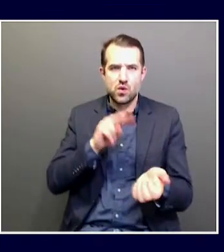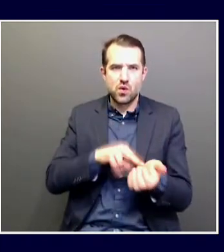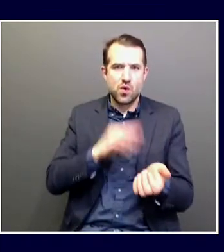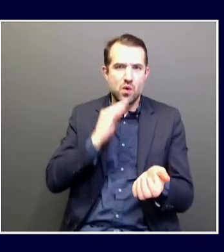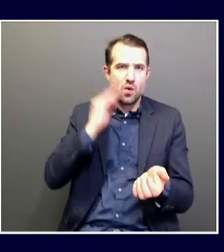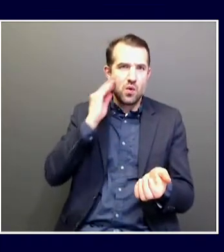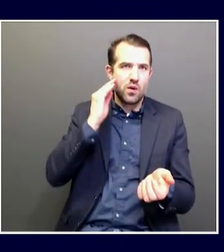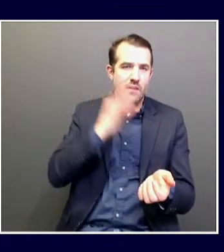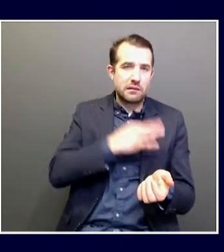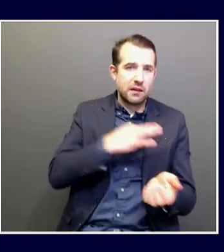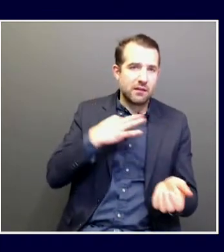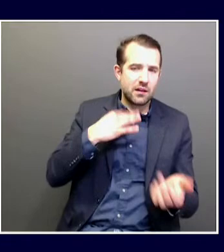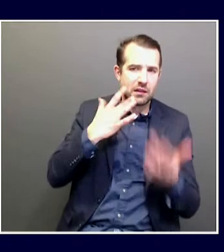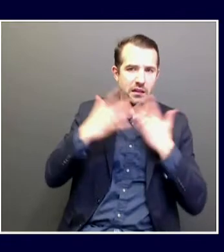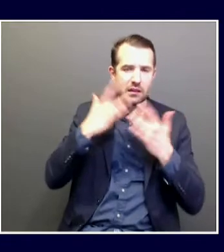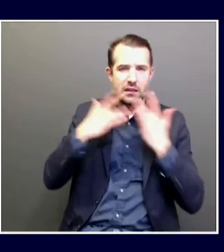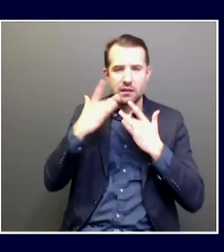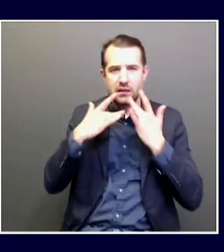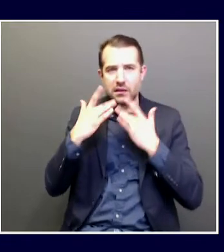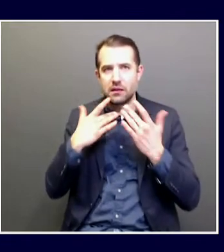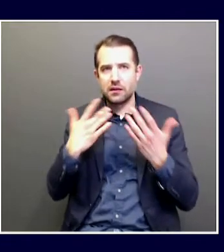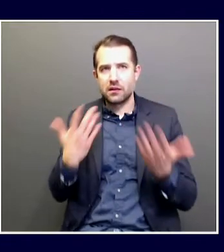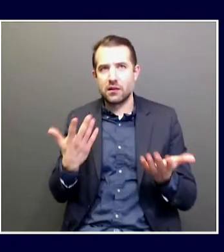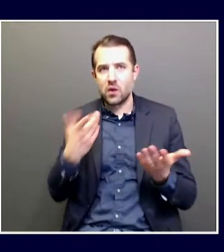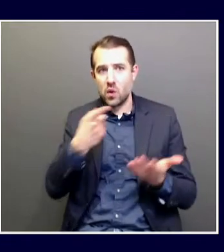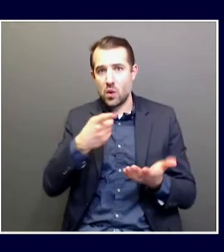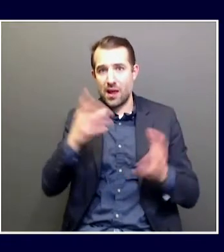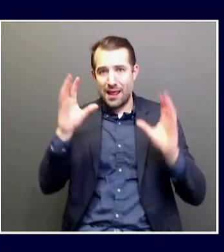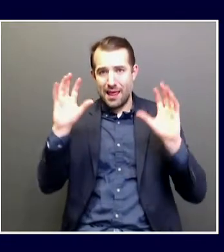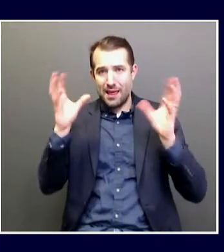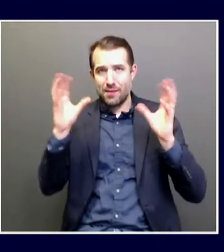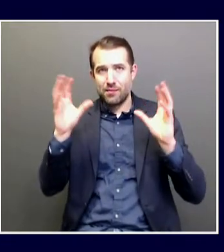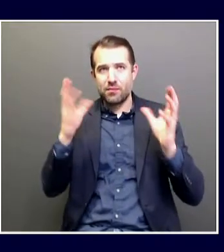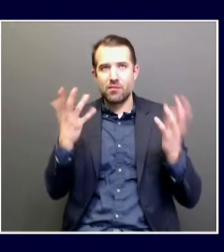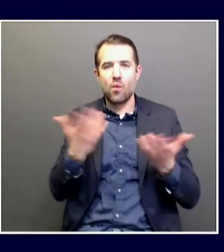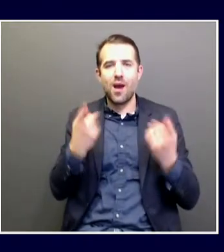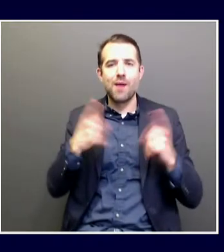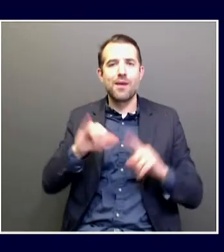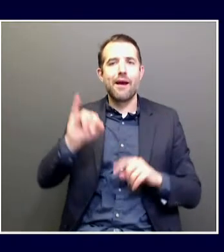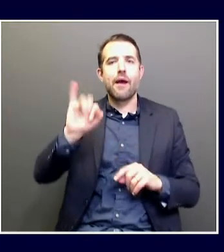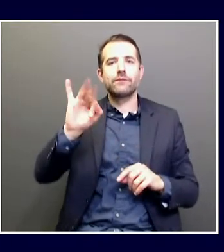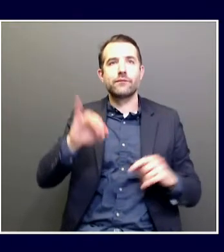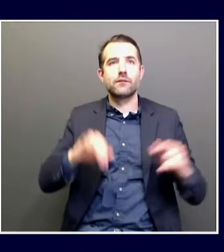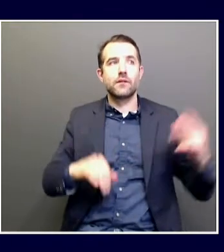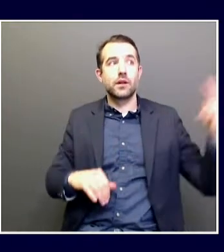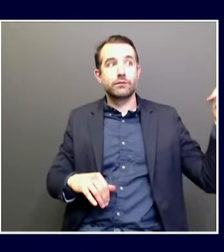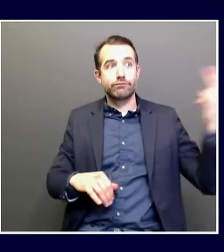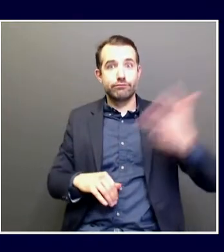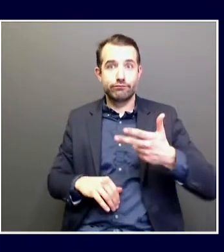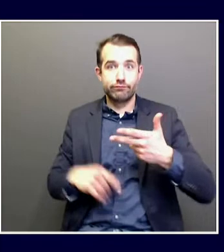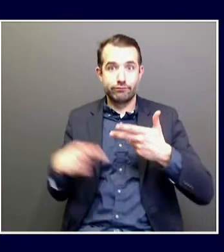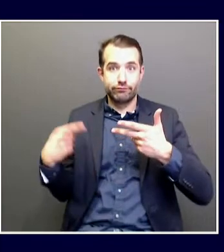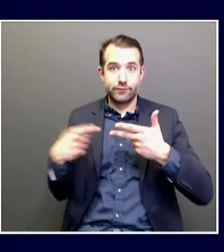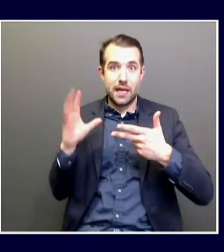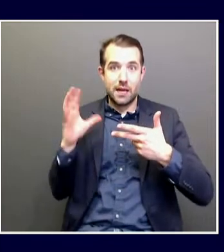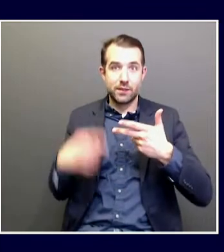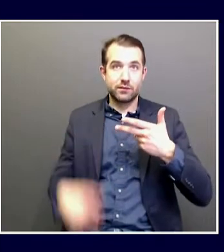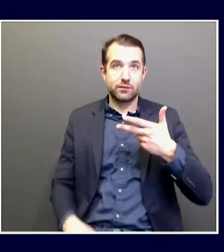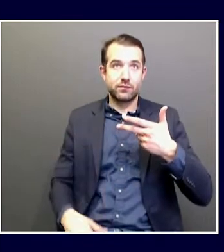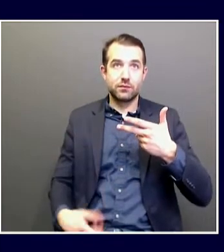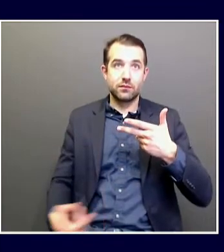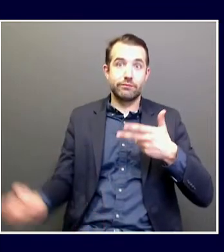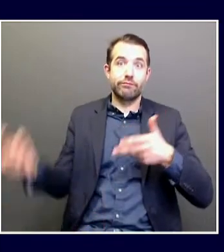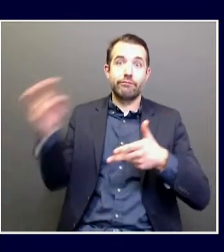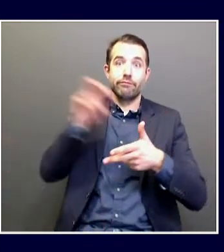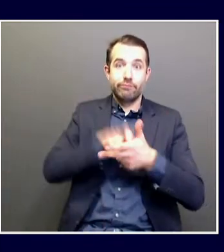that these ambulances will arrive and there's nowhere to take patients to? And if that's the case, or if that's not the case, what do we